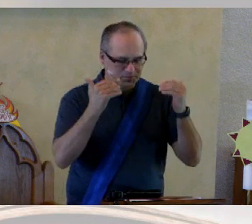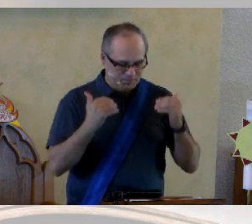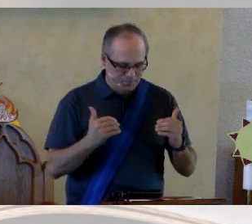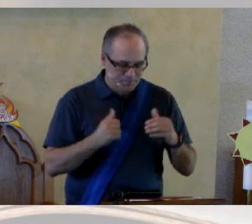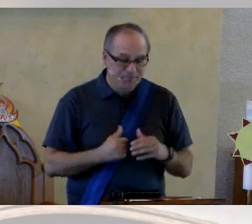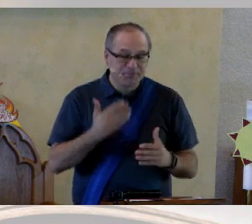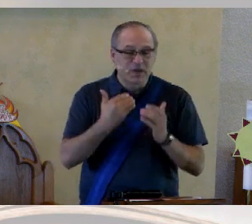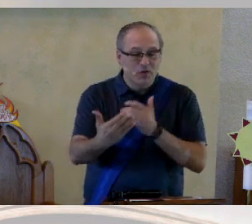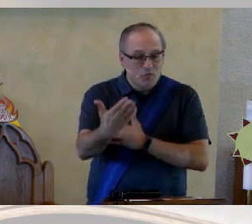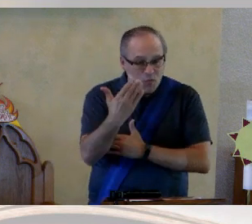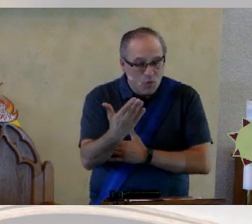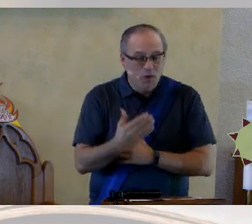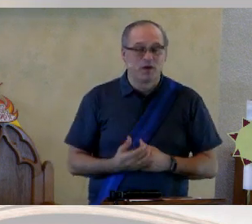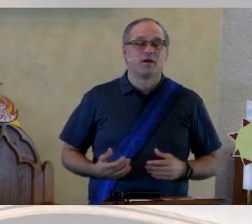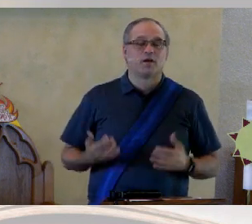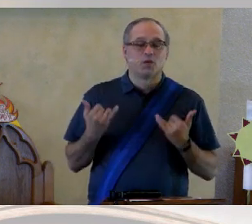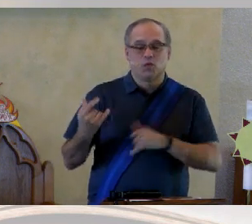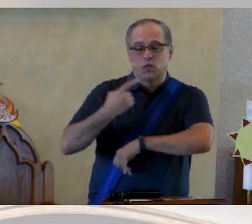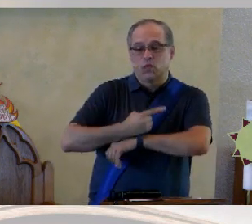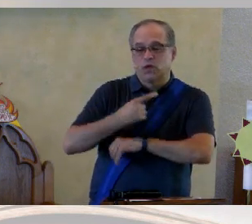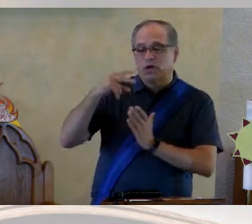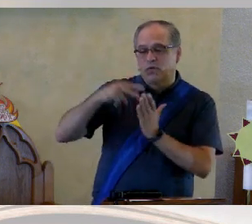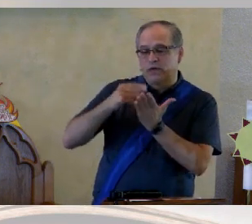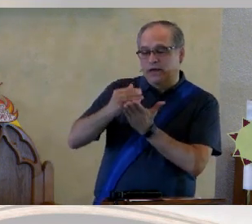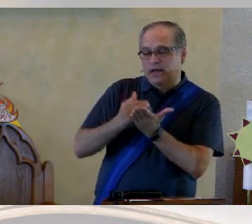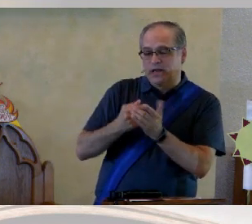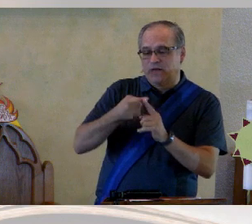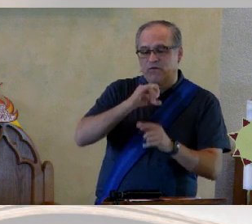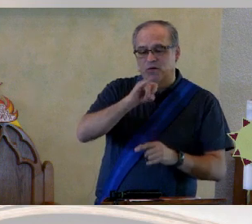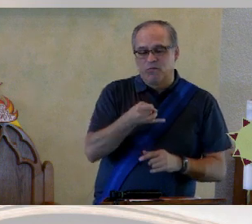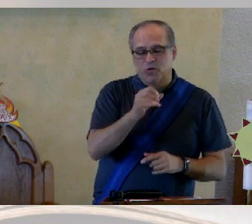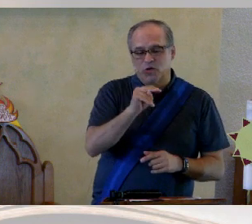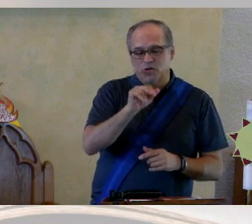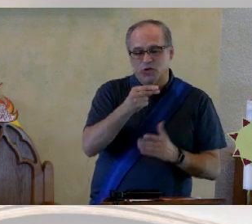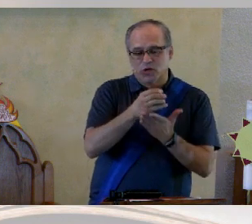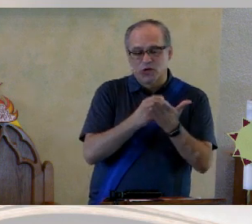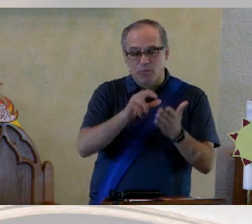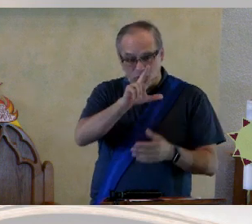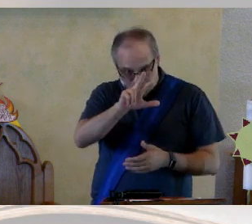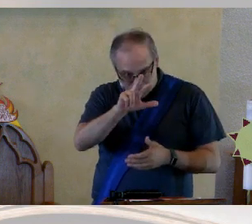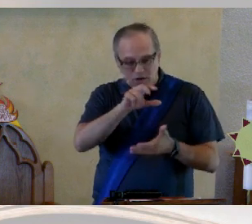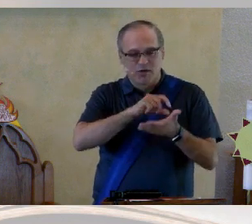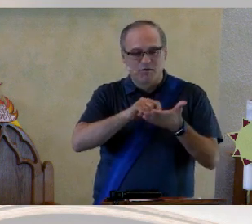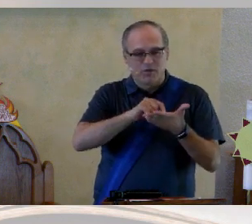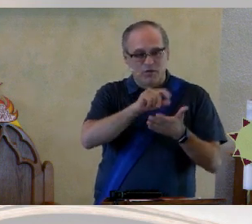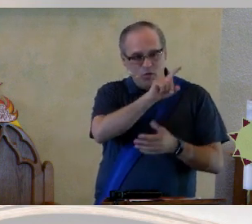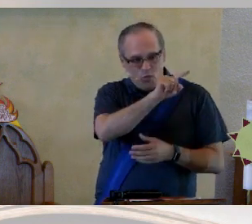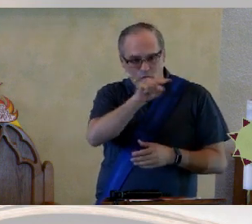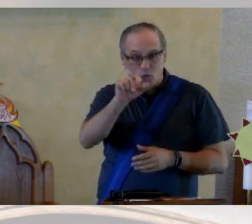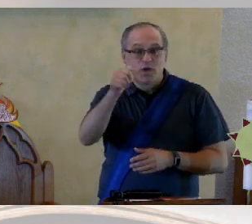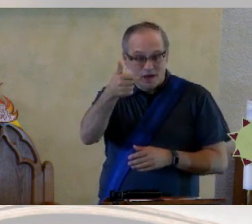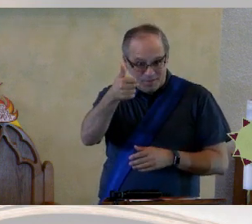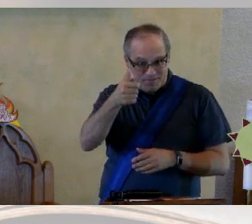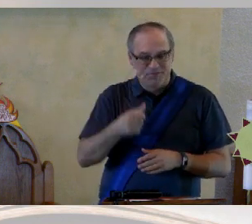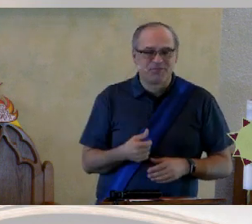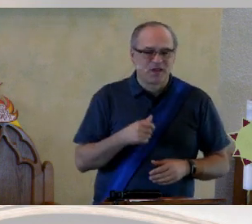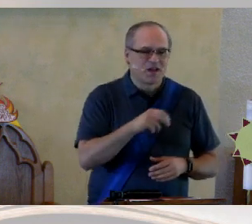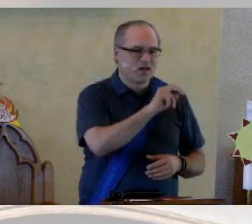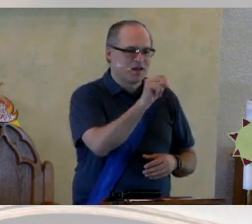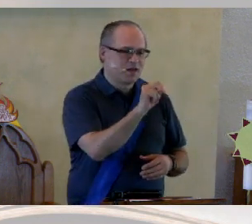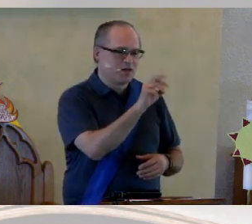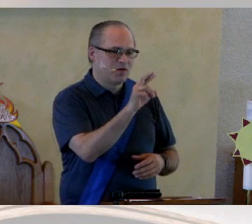back. Good morning. Today's lesson comes from the book of Jonah, the third chapter, verses 1 through 10. I'll be reading from the New